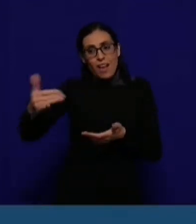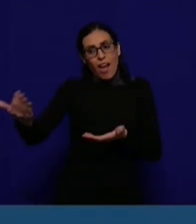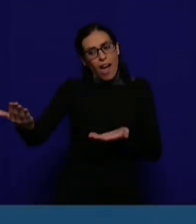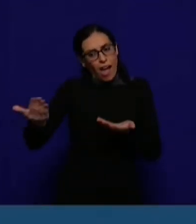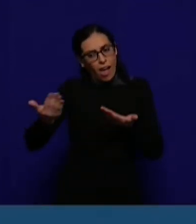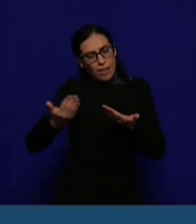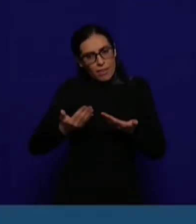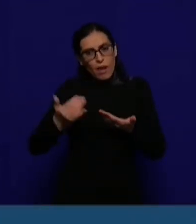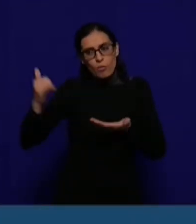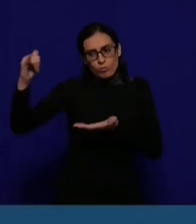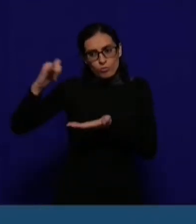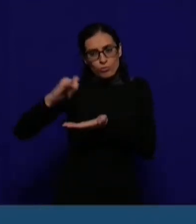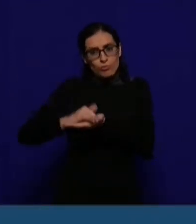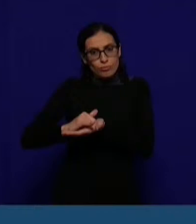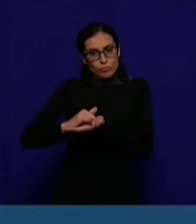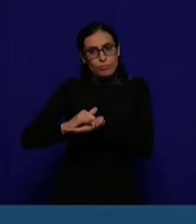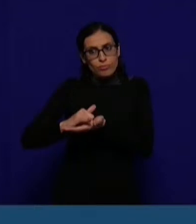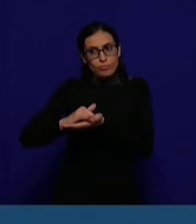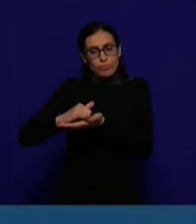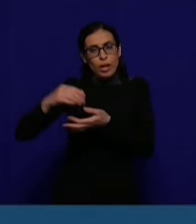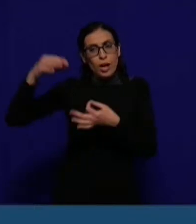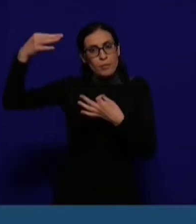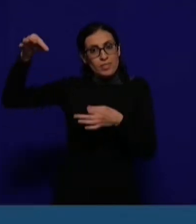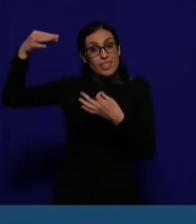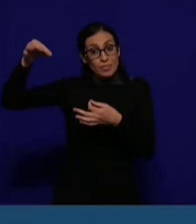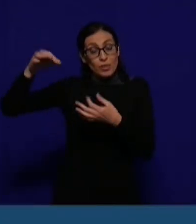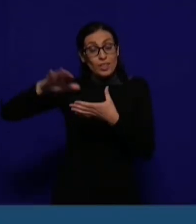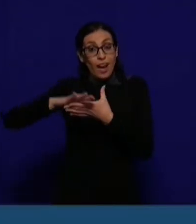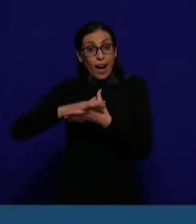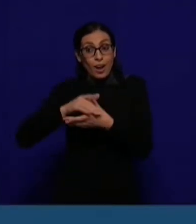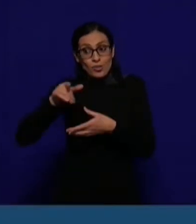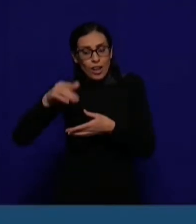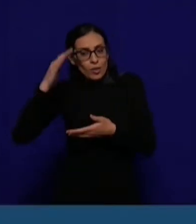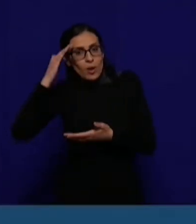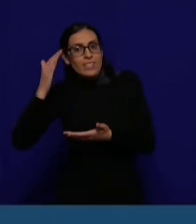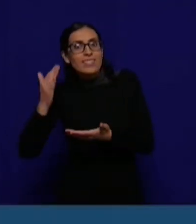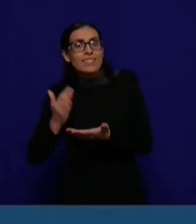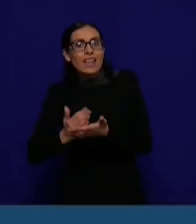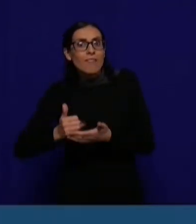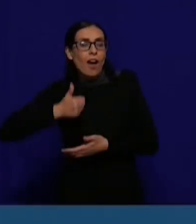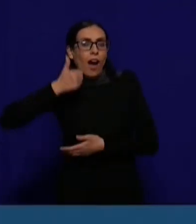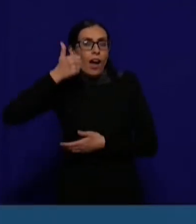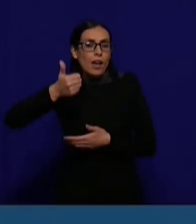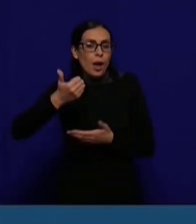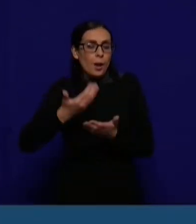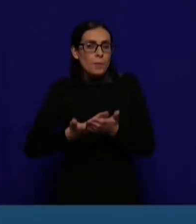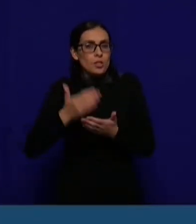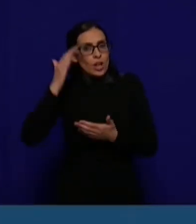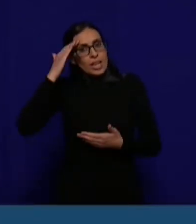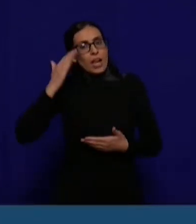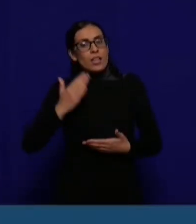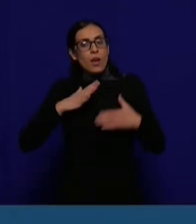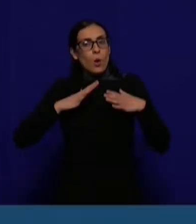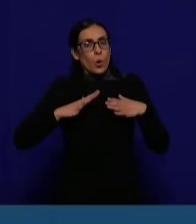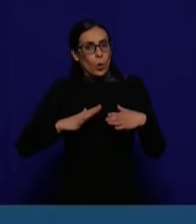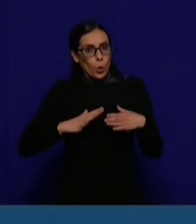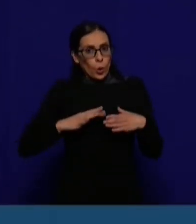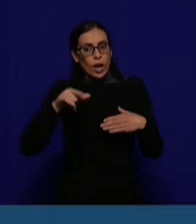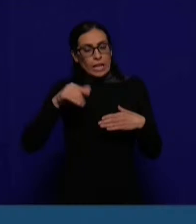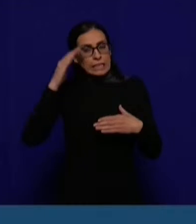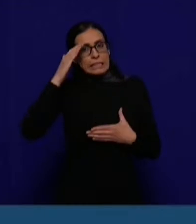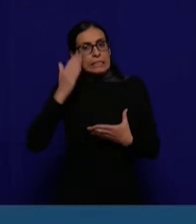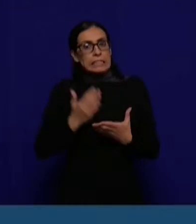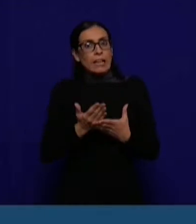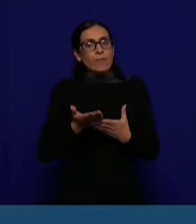to travel by means of a vaccine certificate because that is a safer way to reassure that people will be safer in